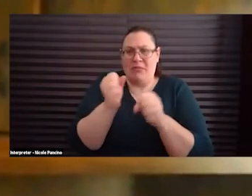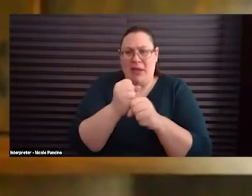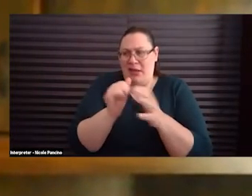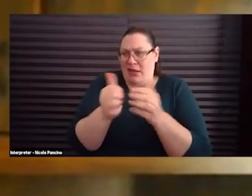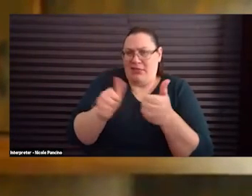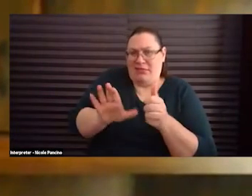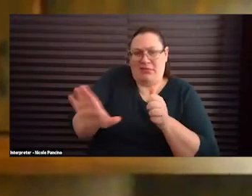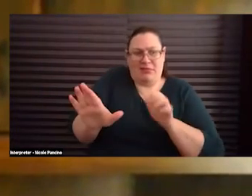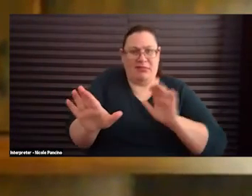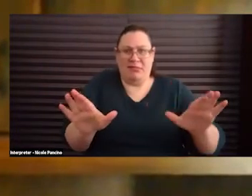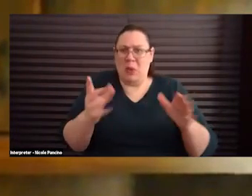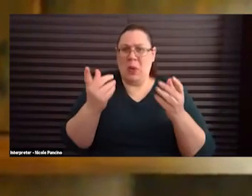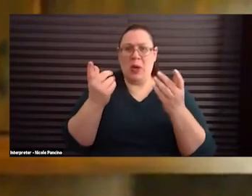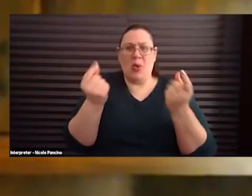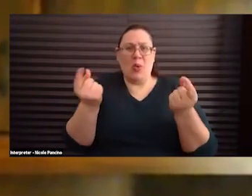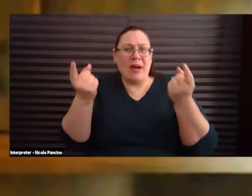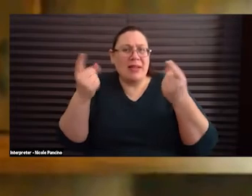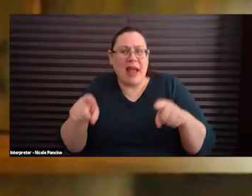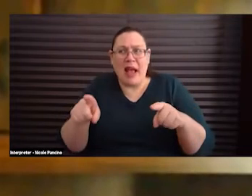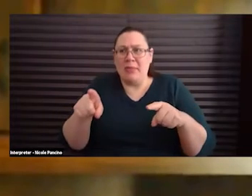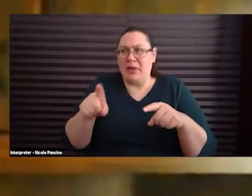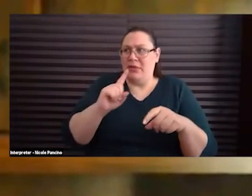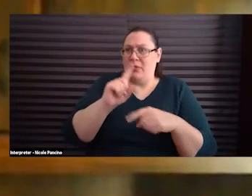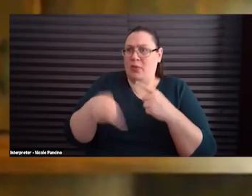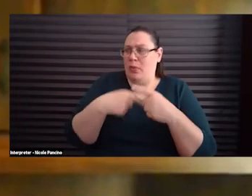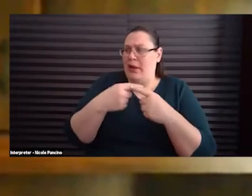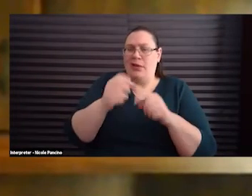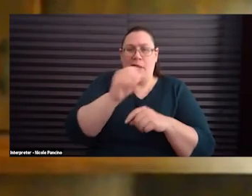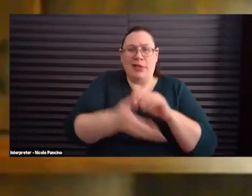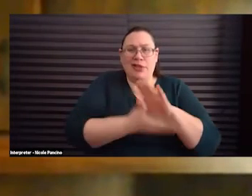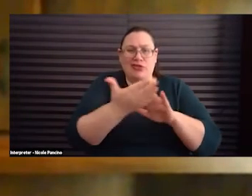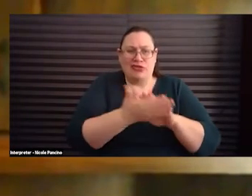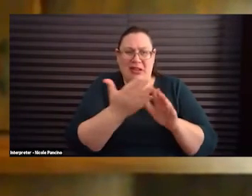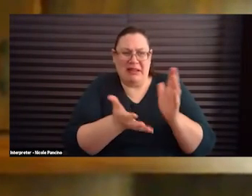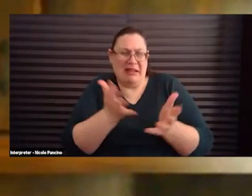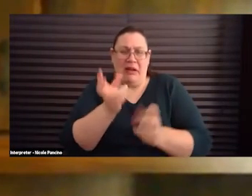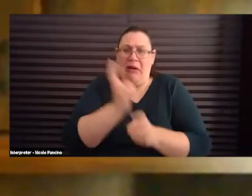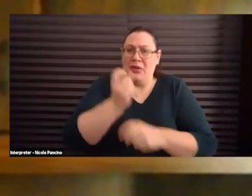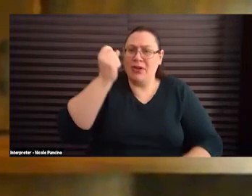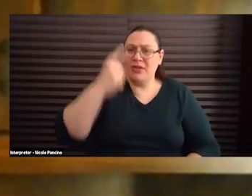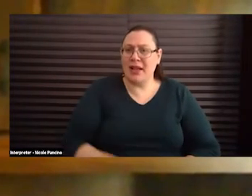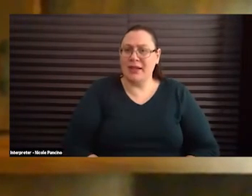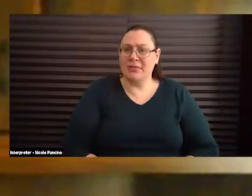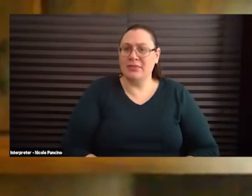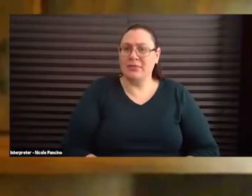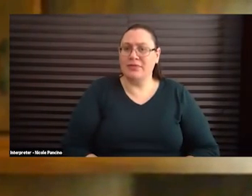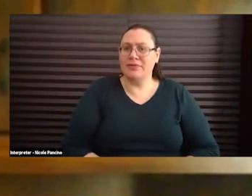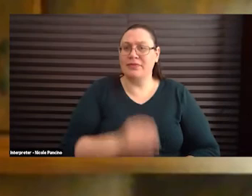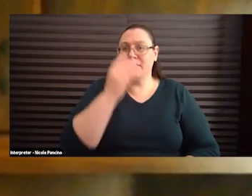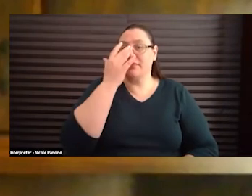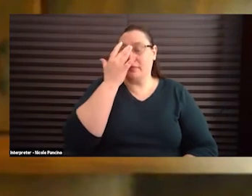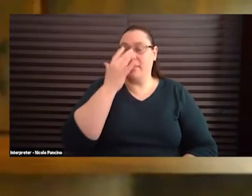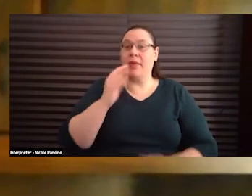what's actually happening underneath the hood of the companies. And that means that